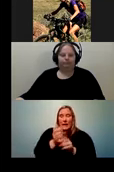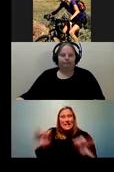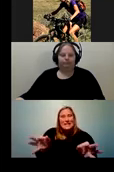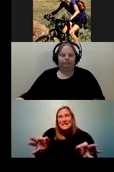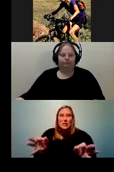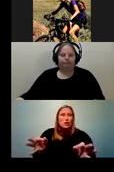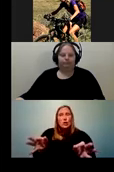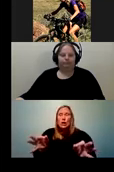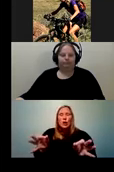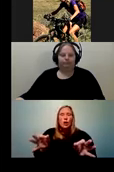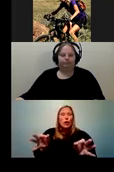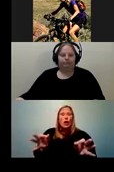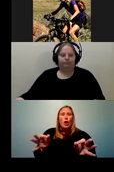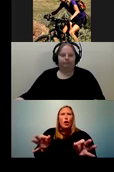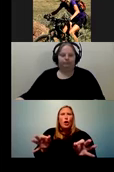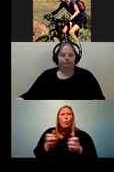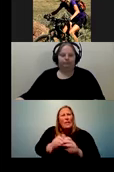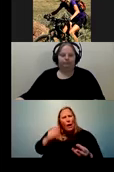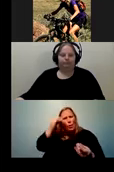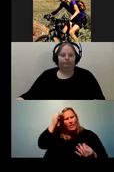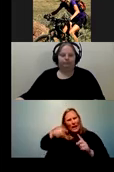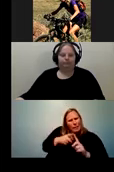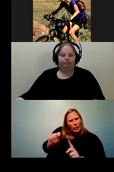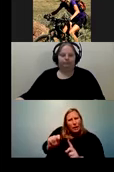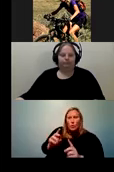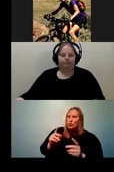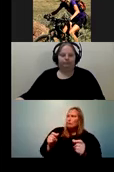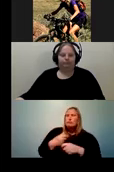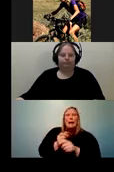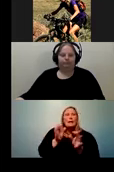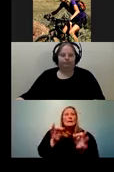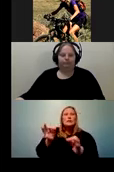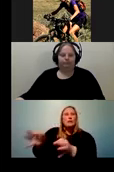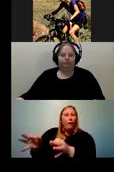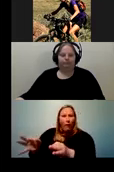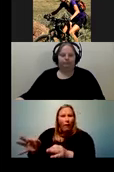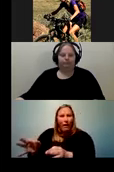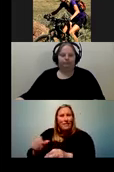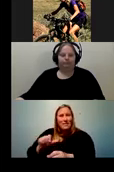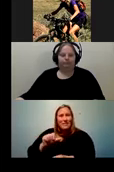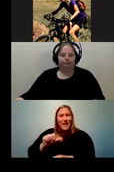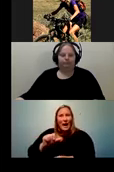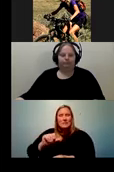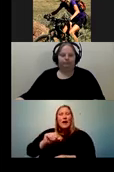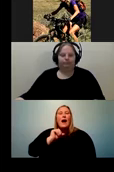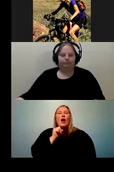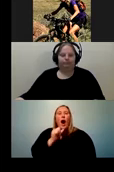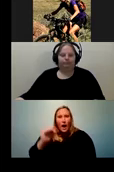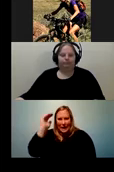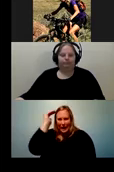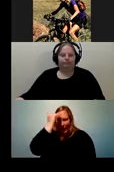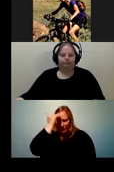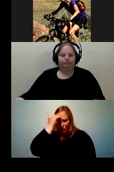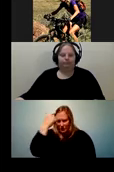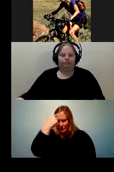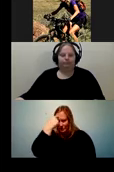of on the fly. Most of those kinds of decisions are made with our unconscious brain, which is fine